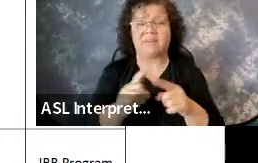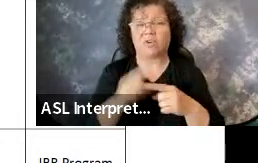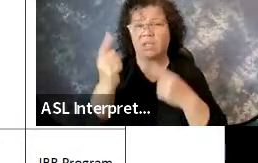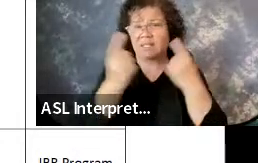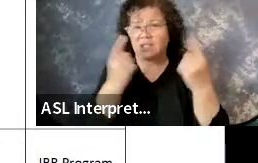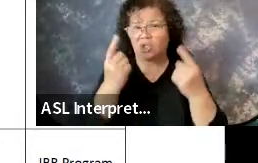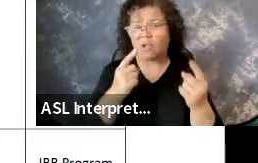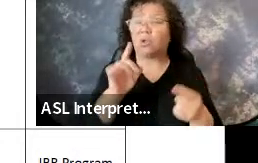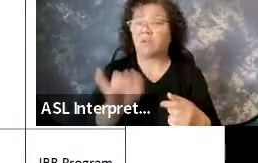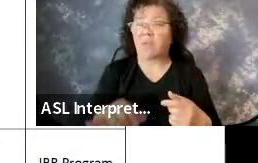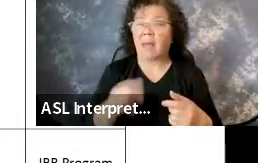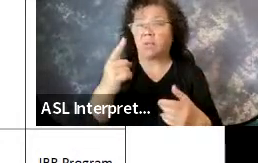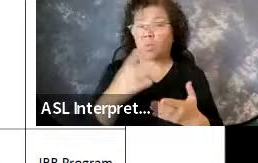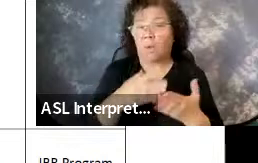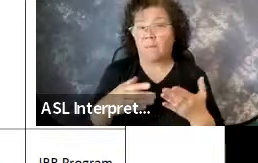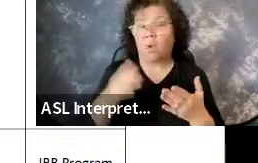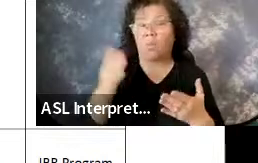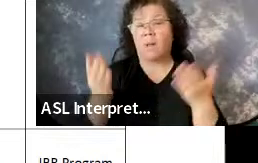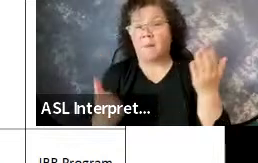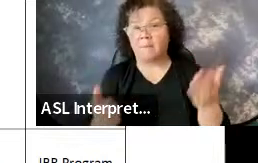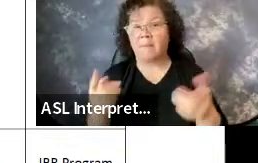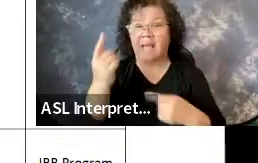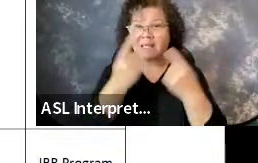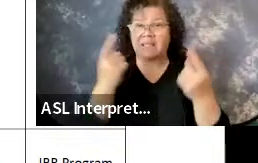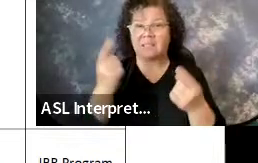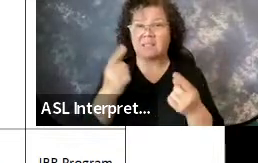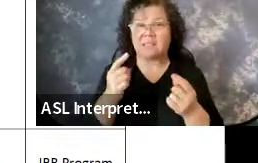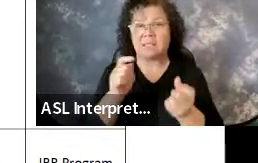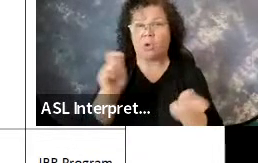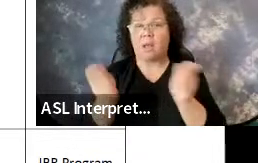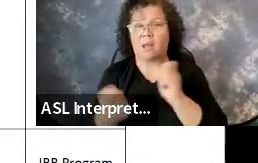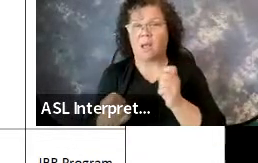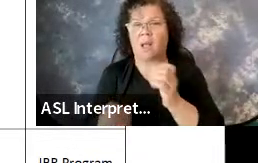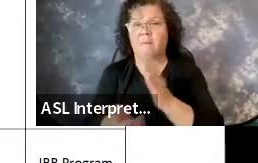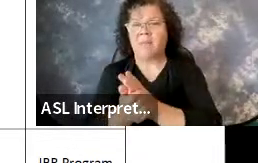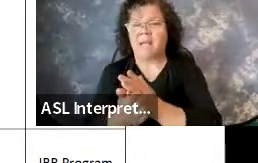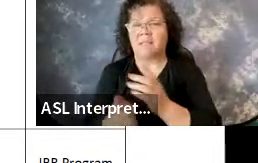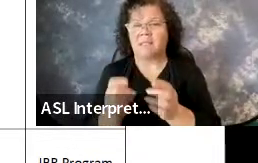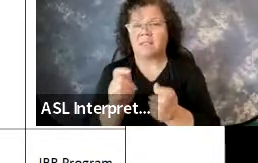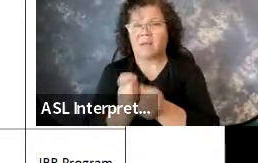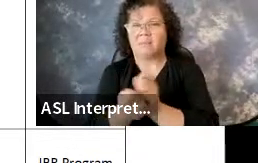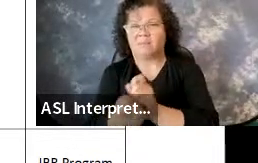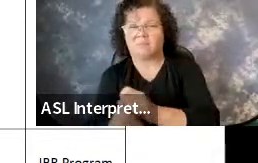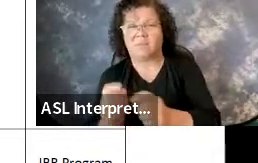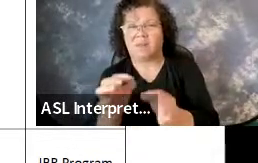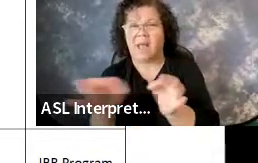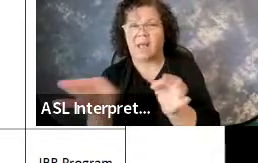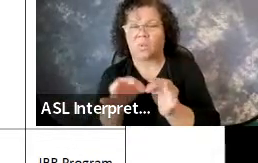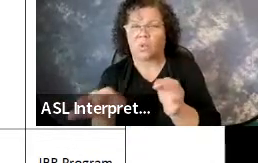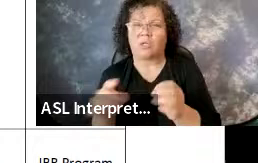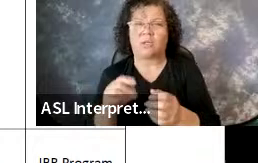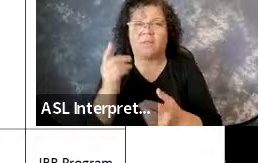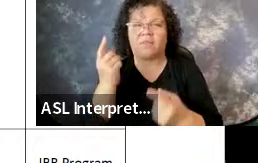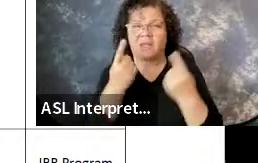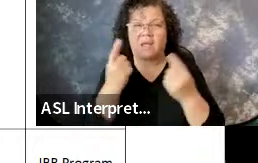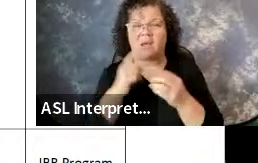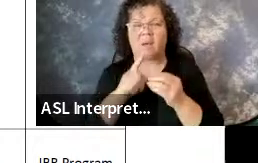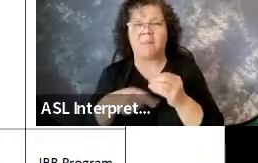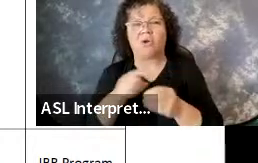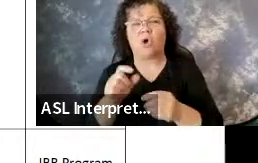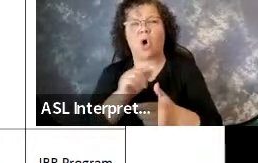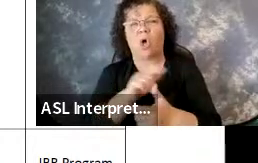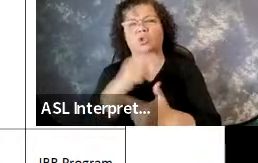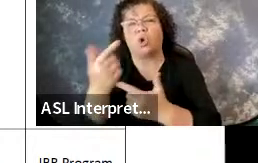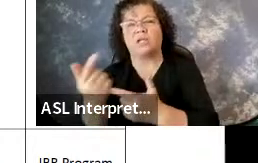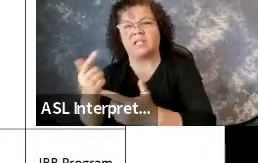that's a piece where maybe we can consider amending language or looking at some other alternatives. That I know that in the discussion